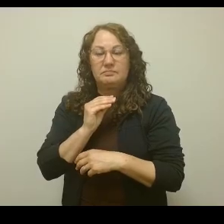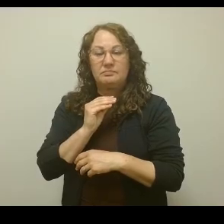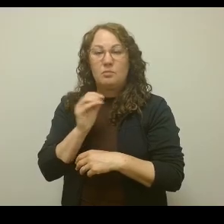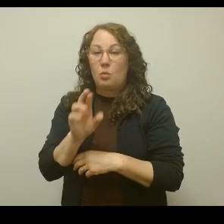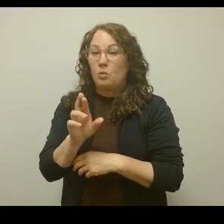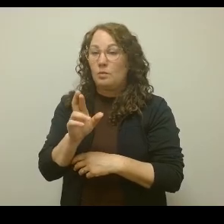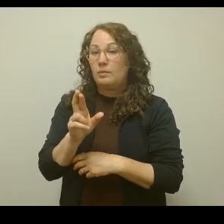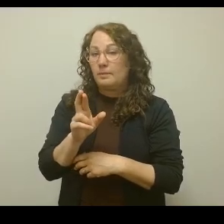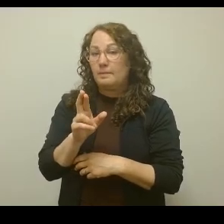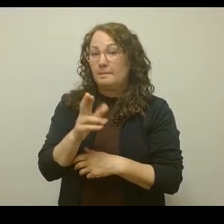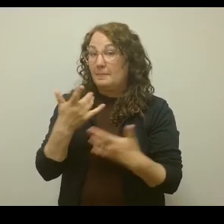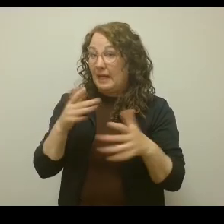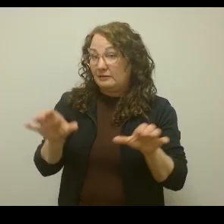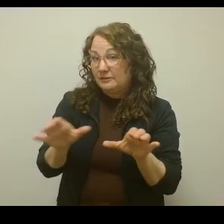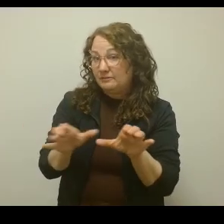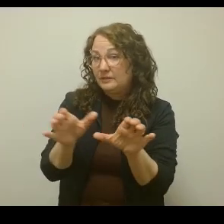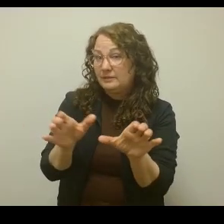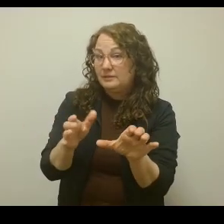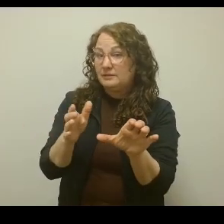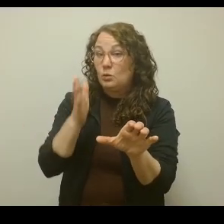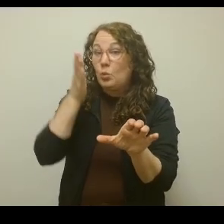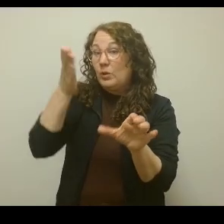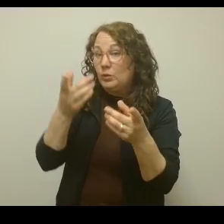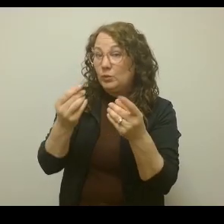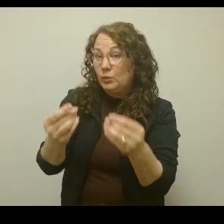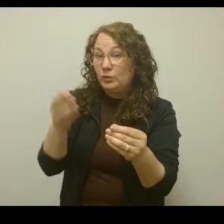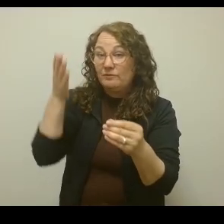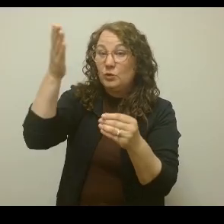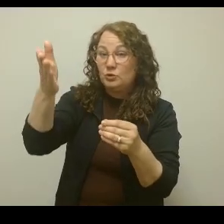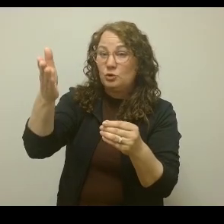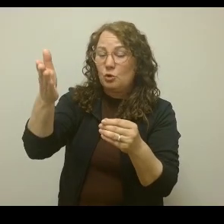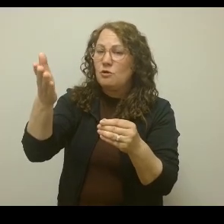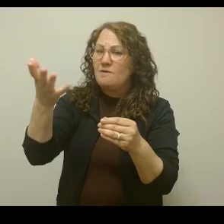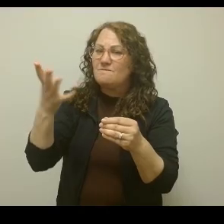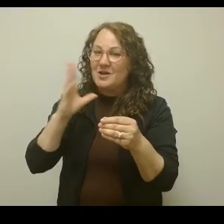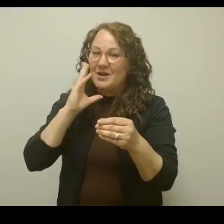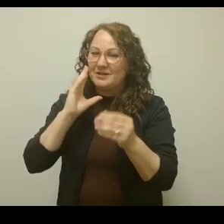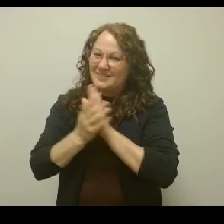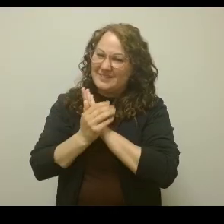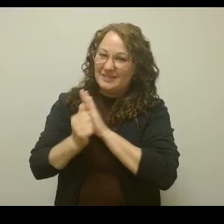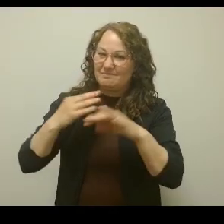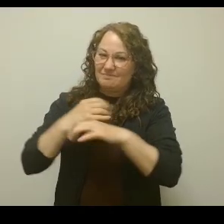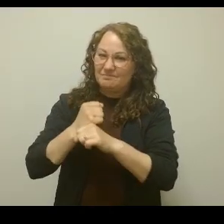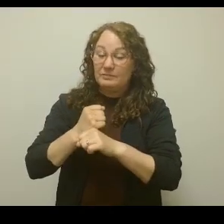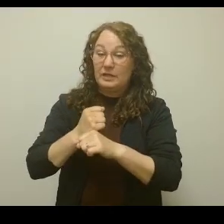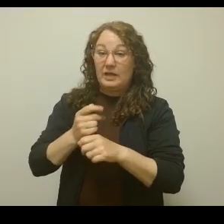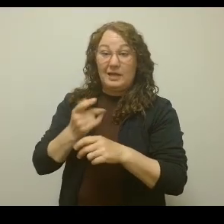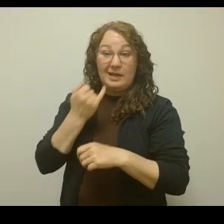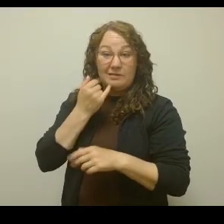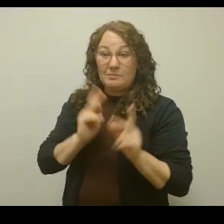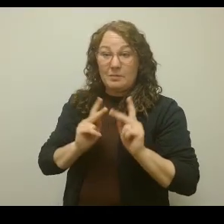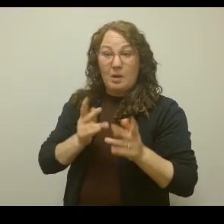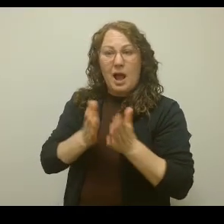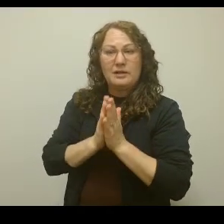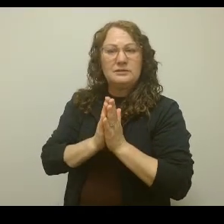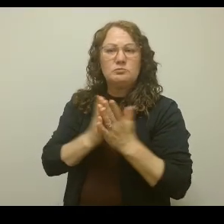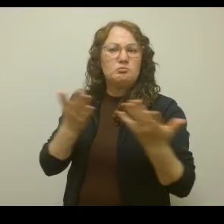or activities that we will do in the future, right? When someone asks us, "What are your plans